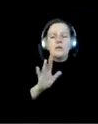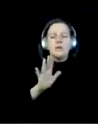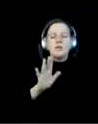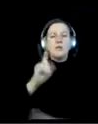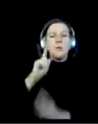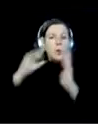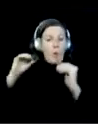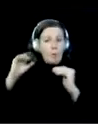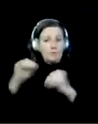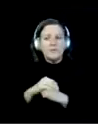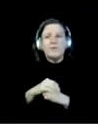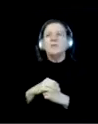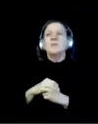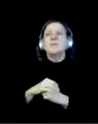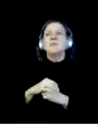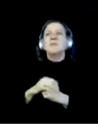your